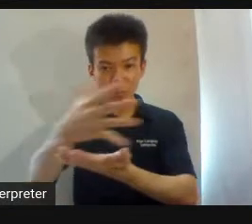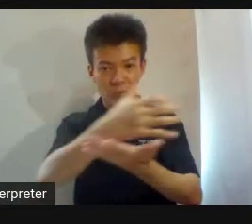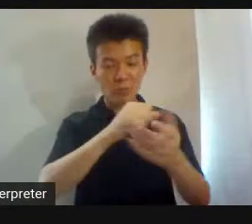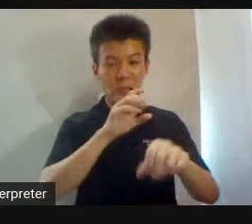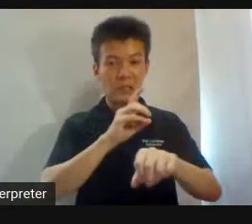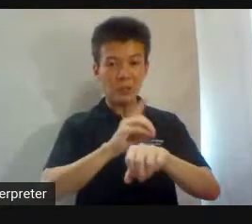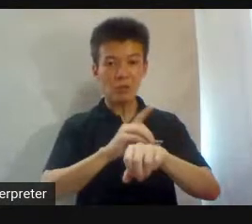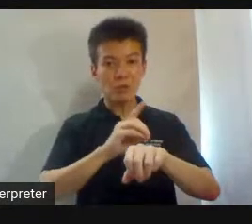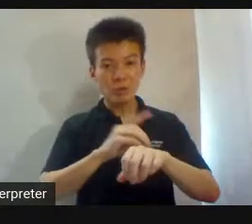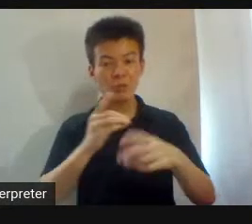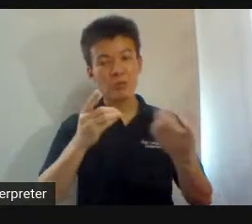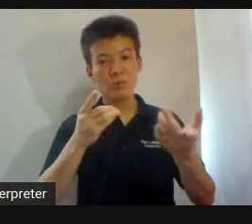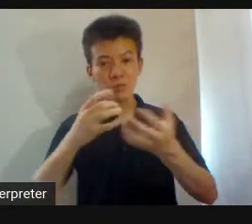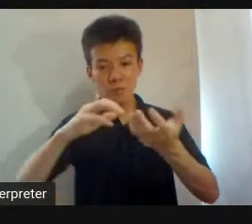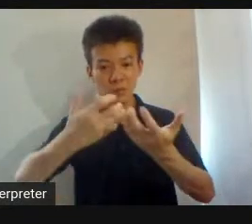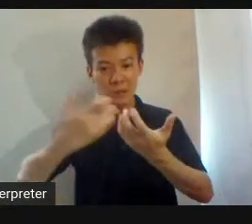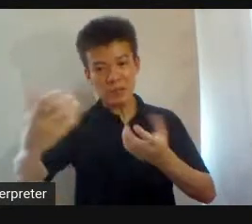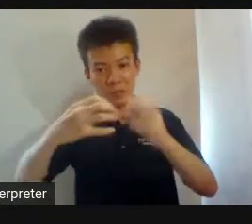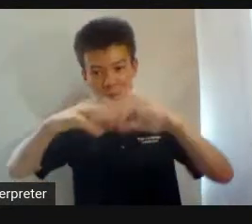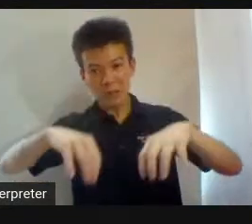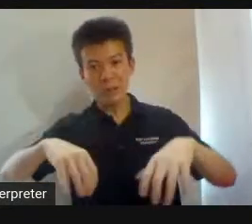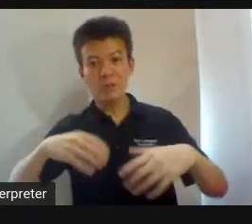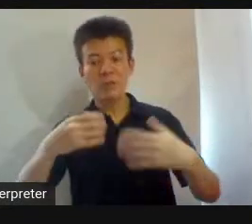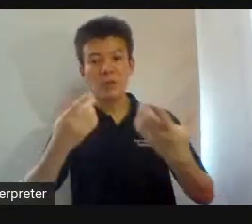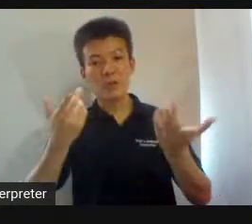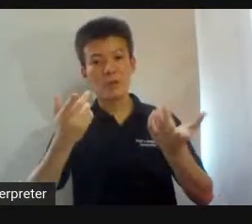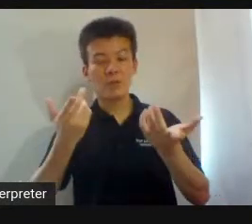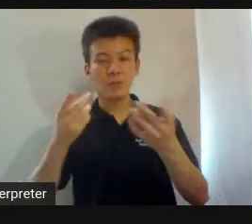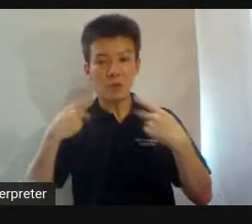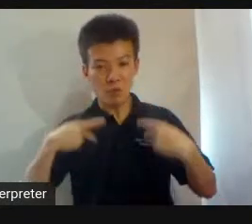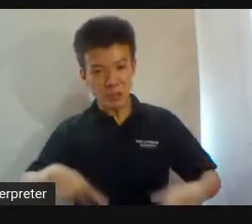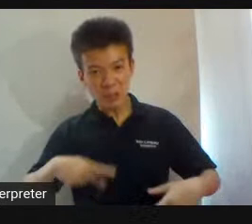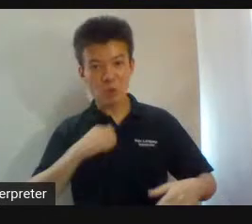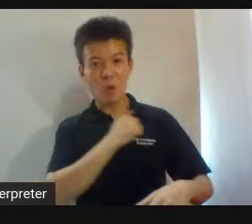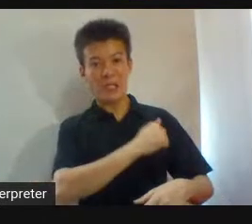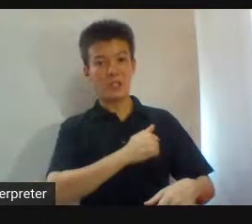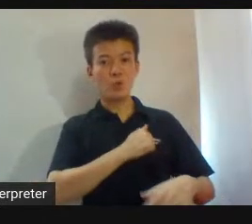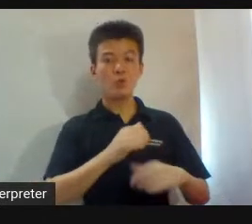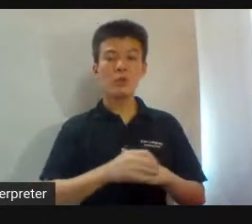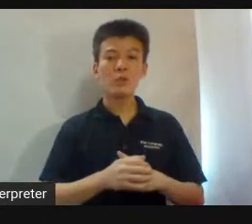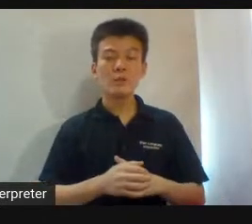to dismantle these barriers, be it physical or attitudinal.